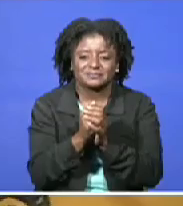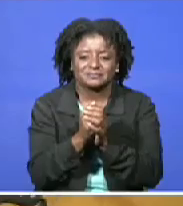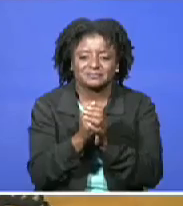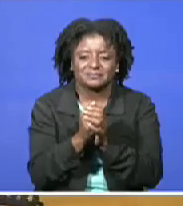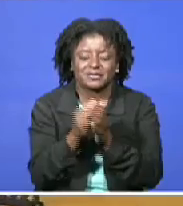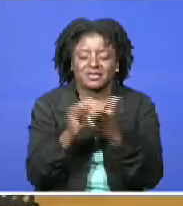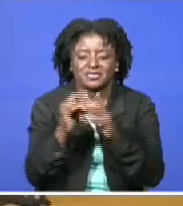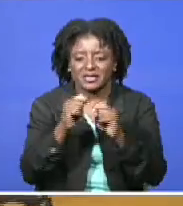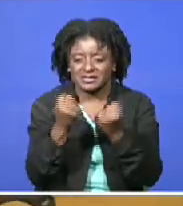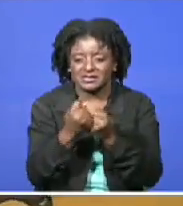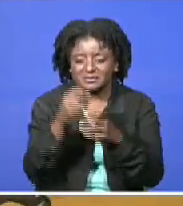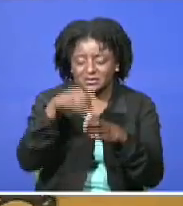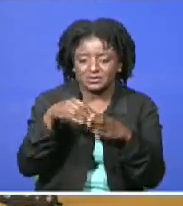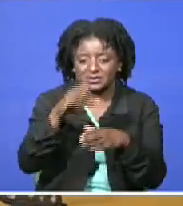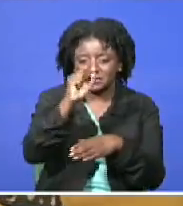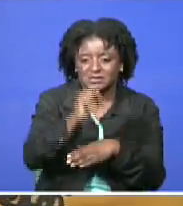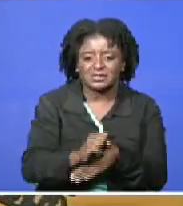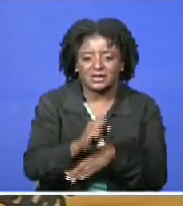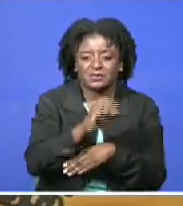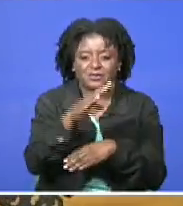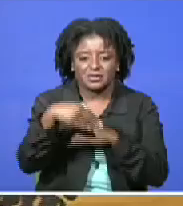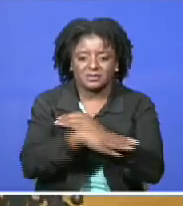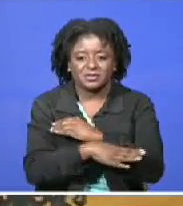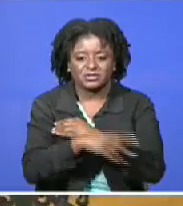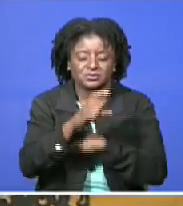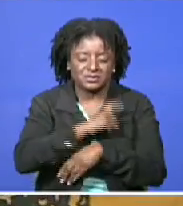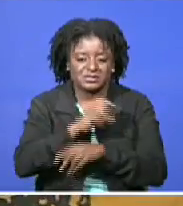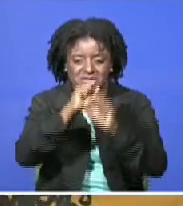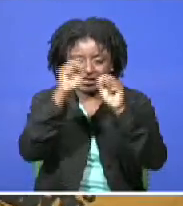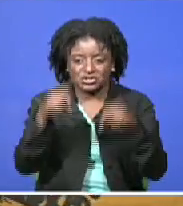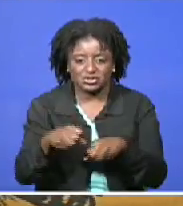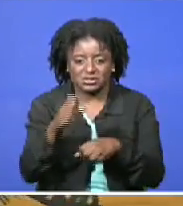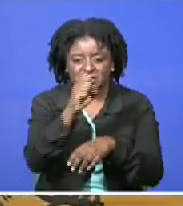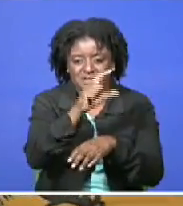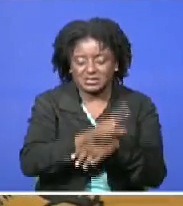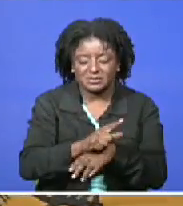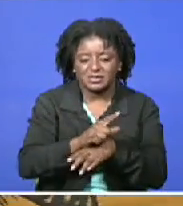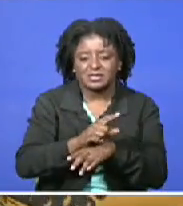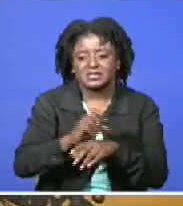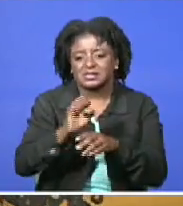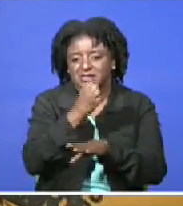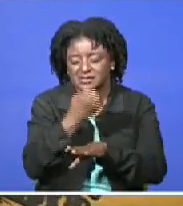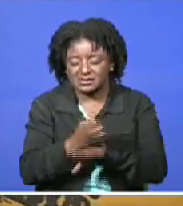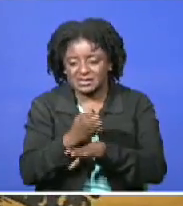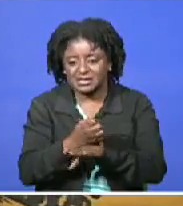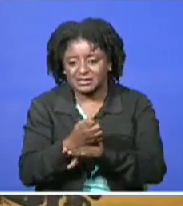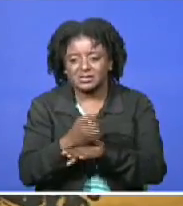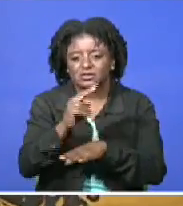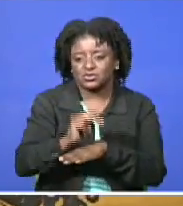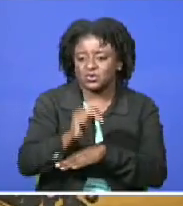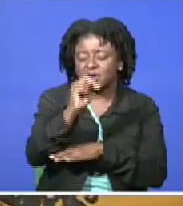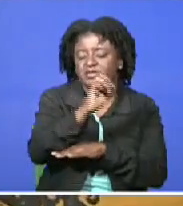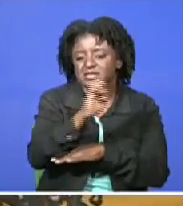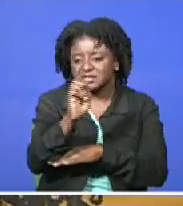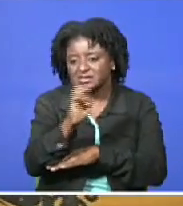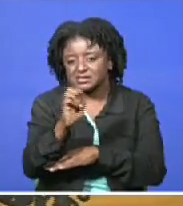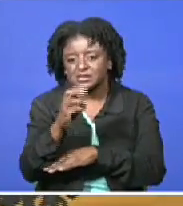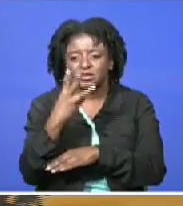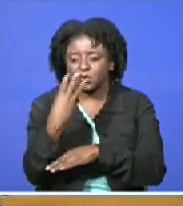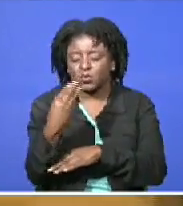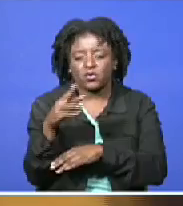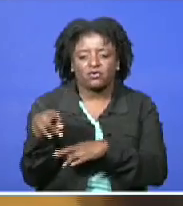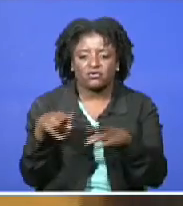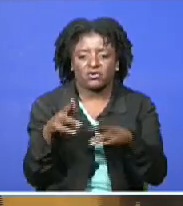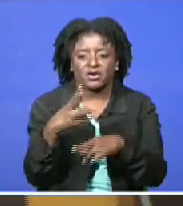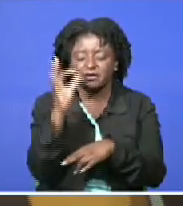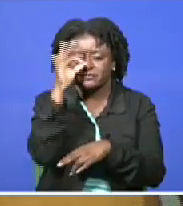That team includes South Beach Police Station, Elizabeth Estates Police Station, Northeastern Station, which is Wolf Road, and the